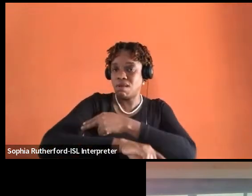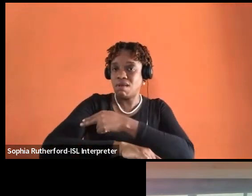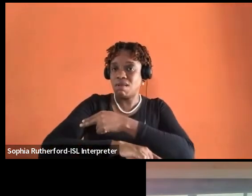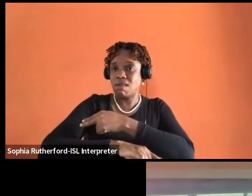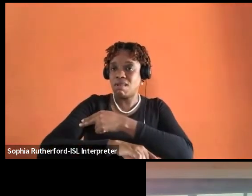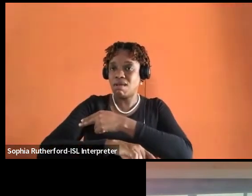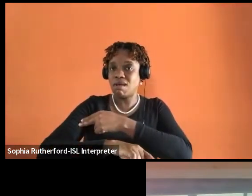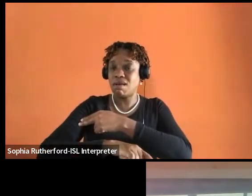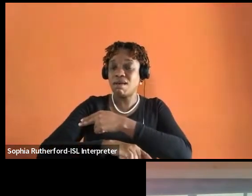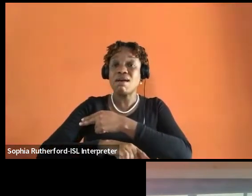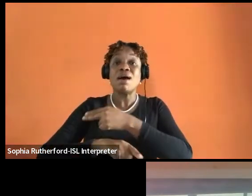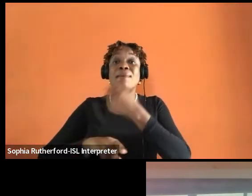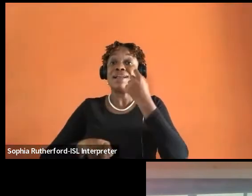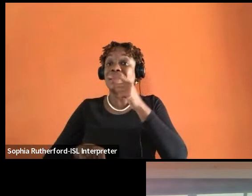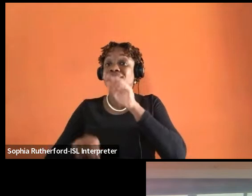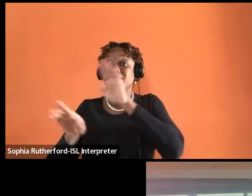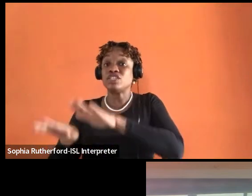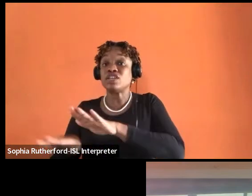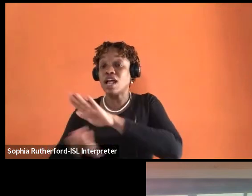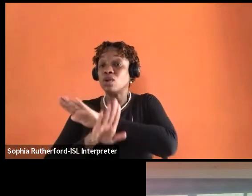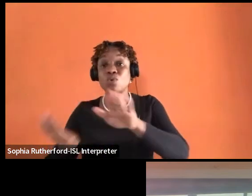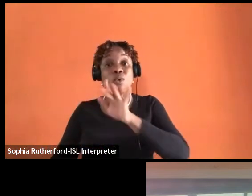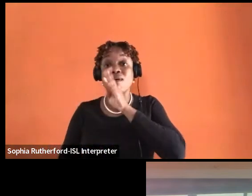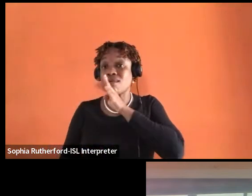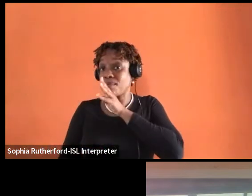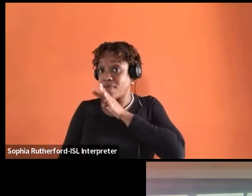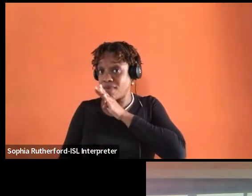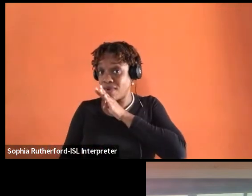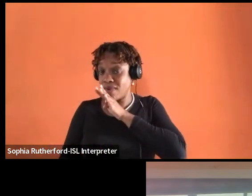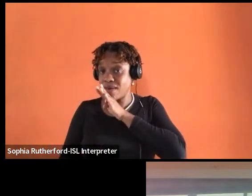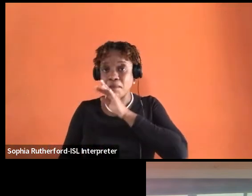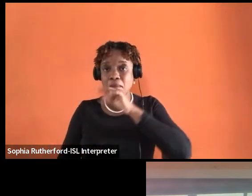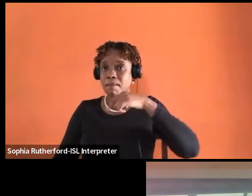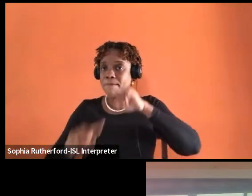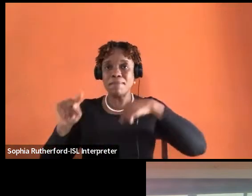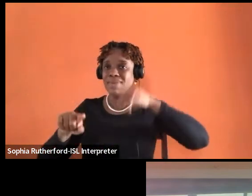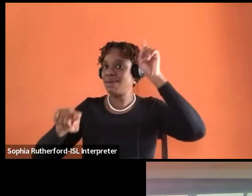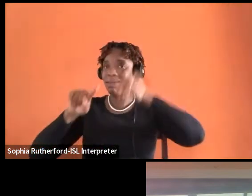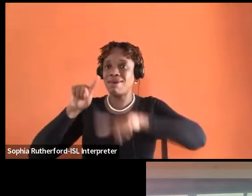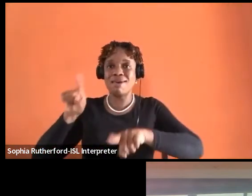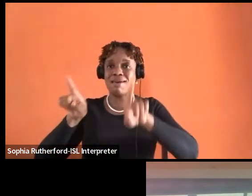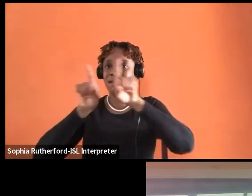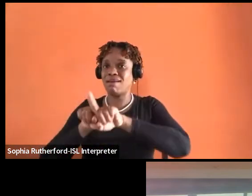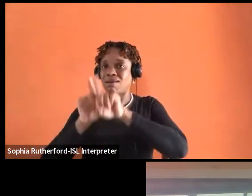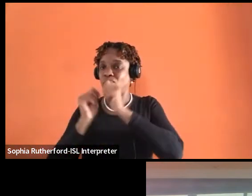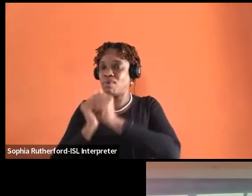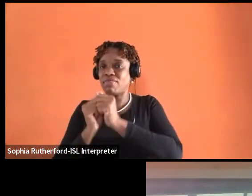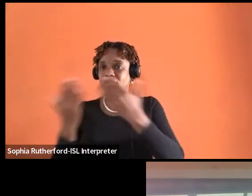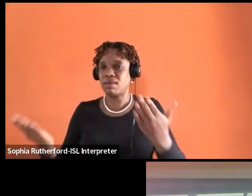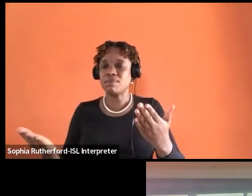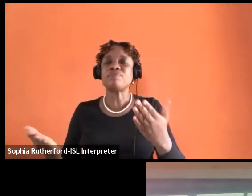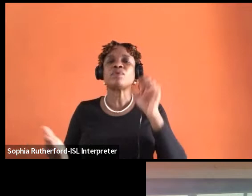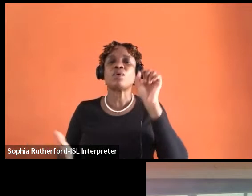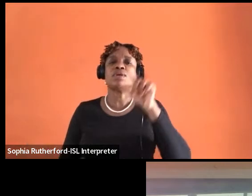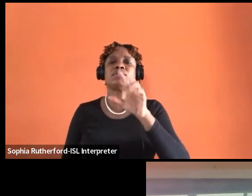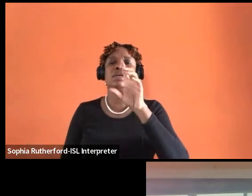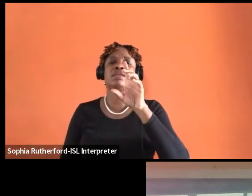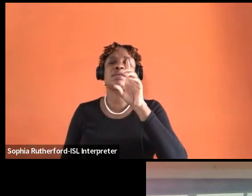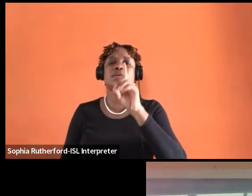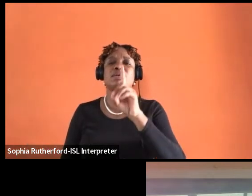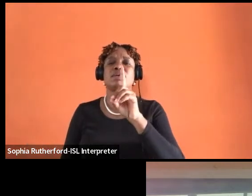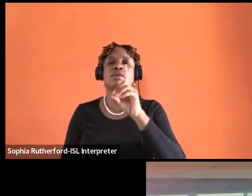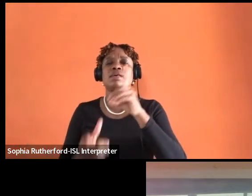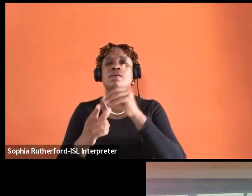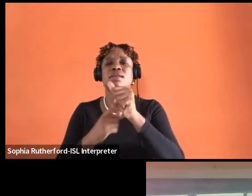does the Disability Bill Act that we have, does it speak to that regarding the health system and help me? How can